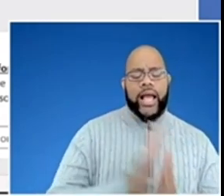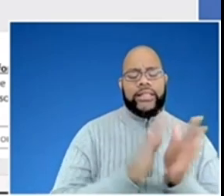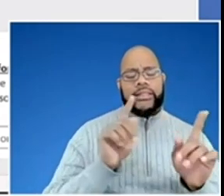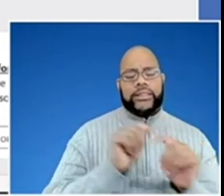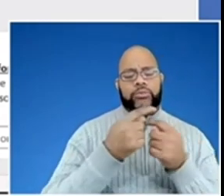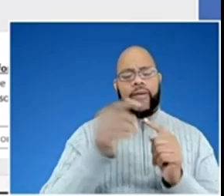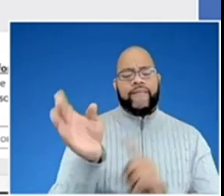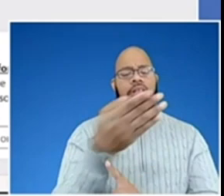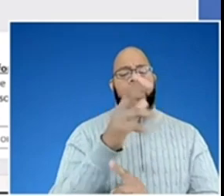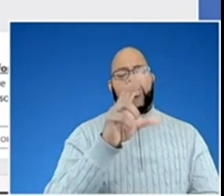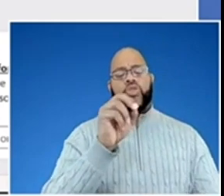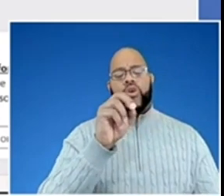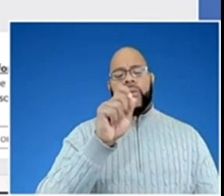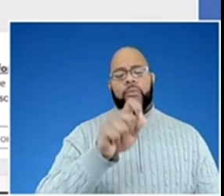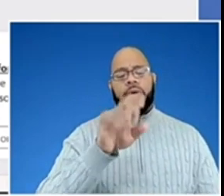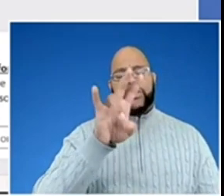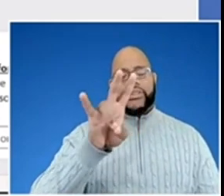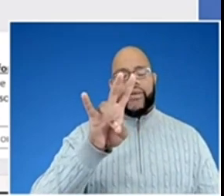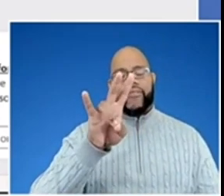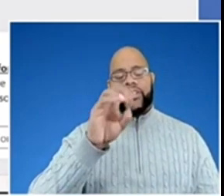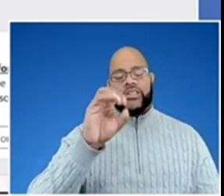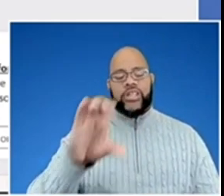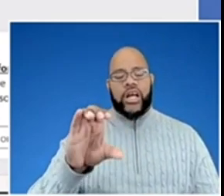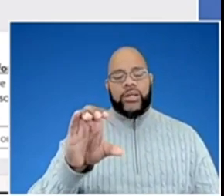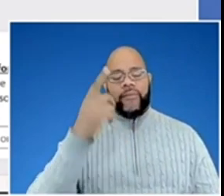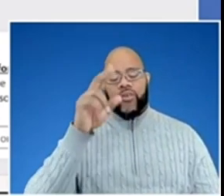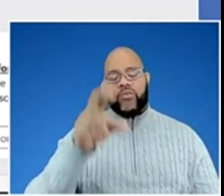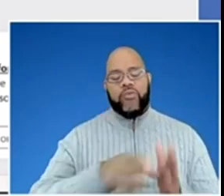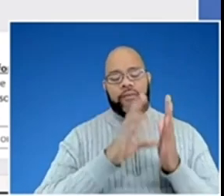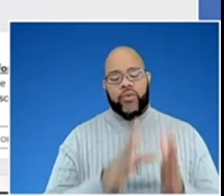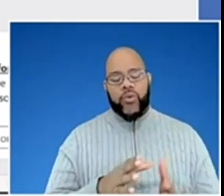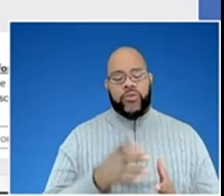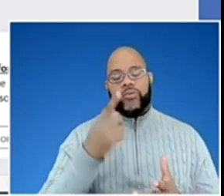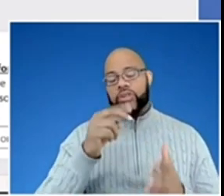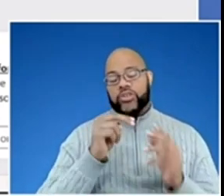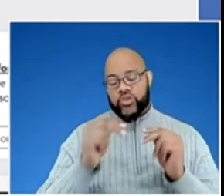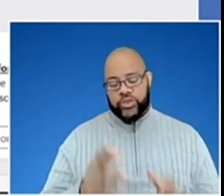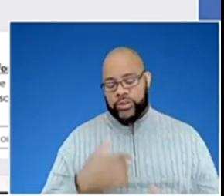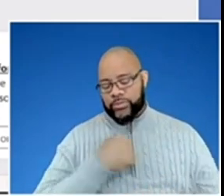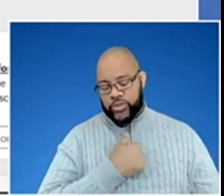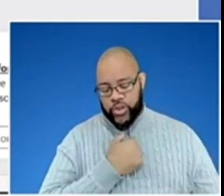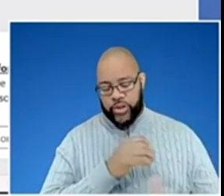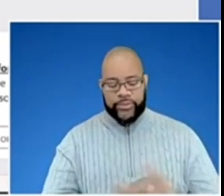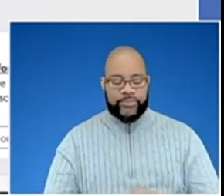the 30.70 document for the reviewers, or for the negotiators, excuse me.